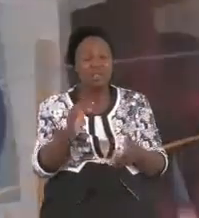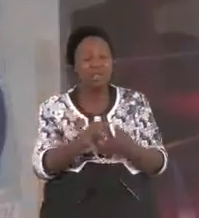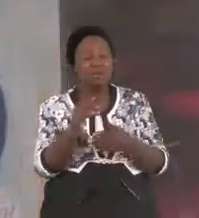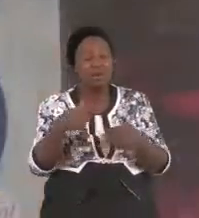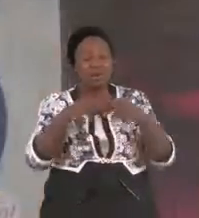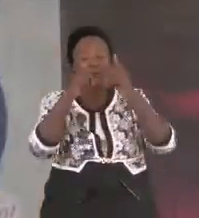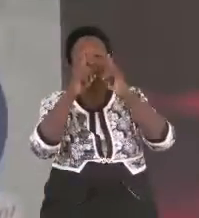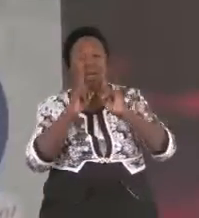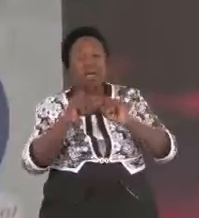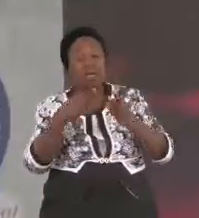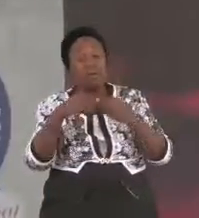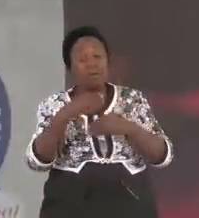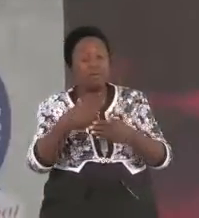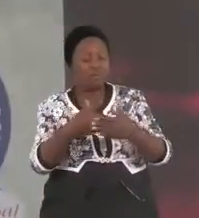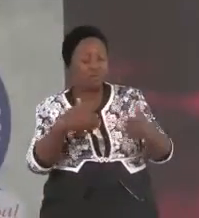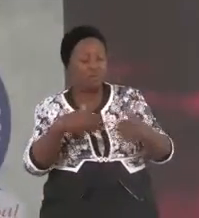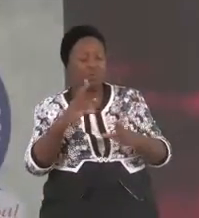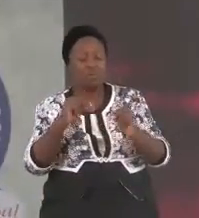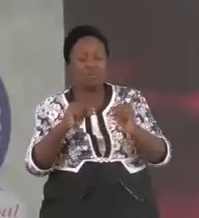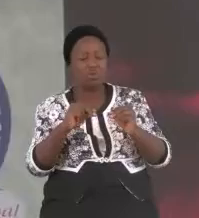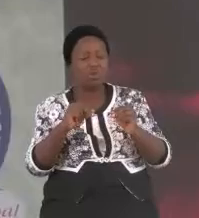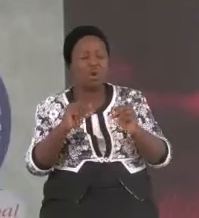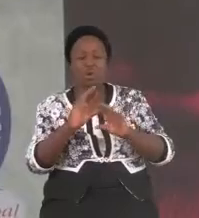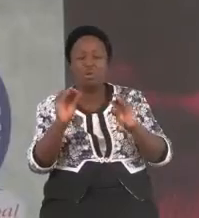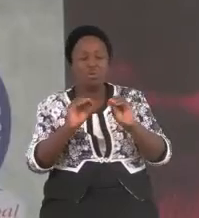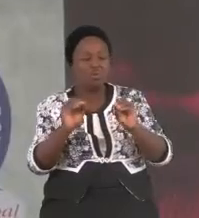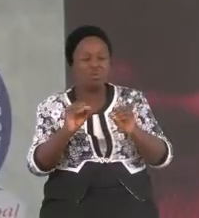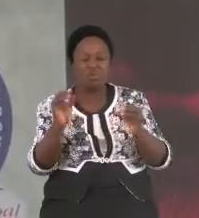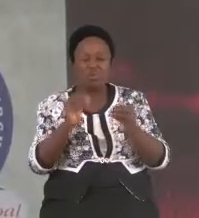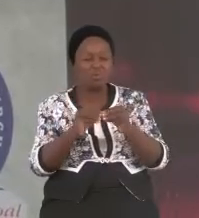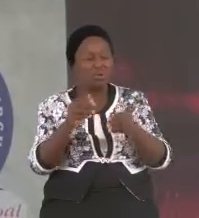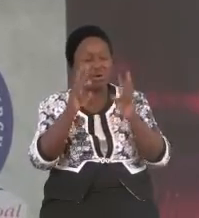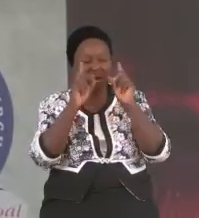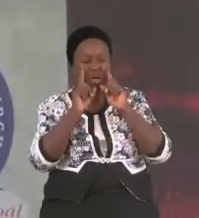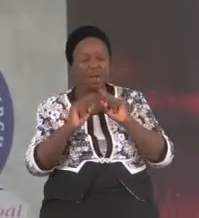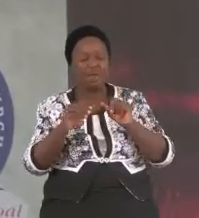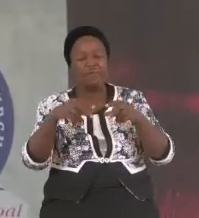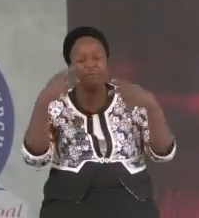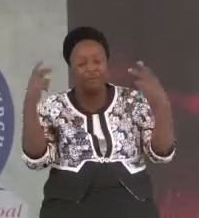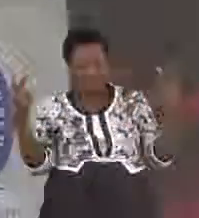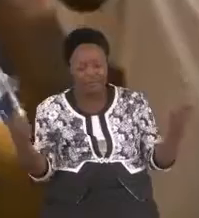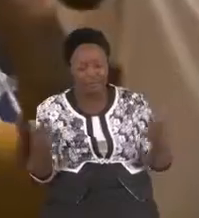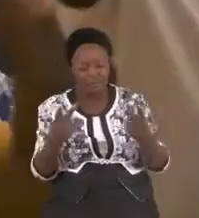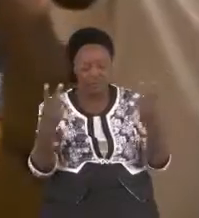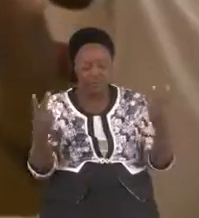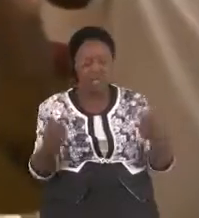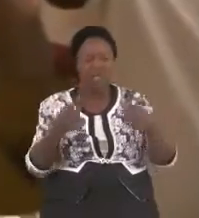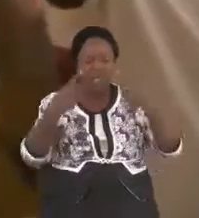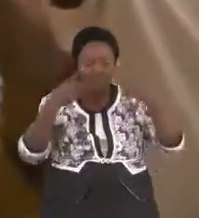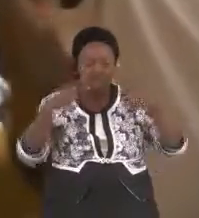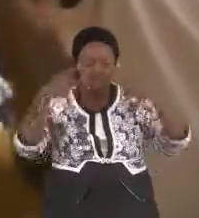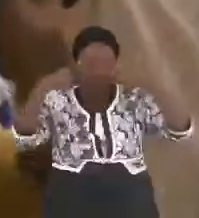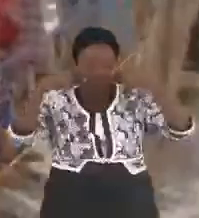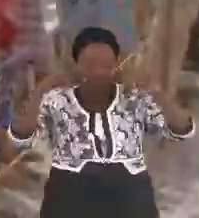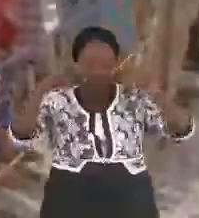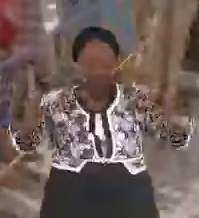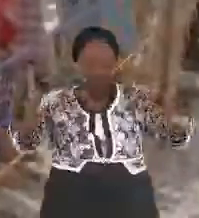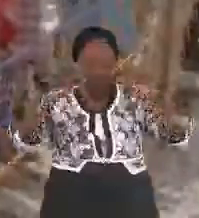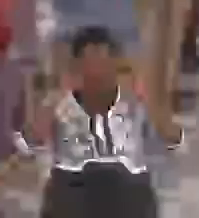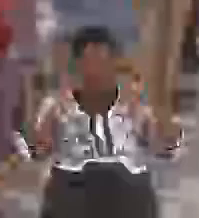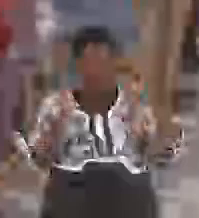before no more crying victory success power